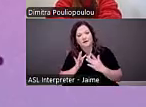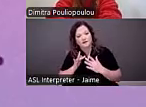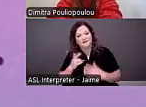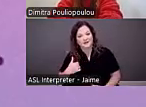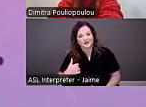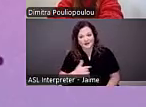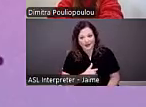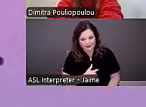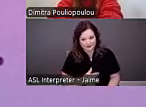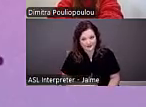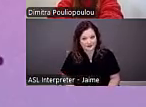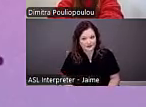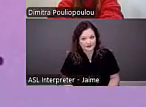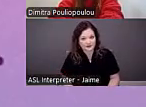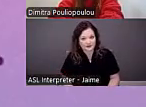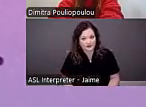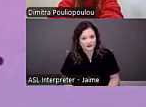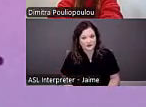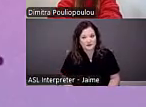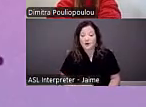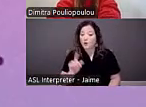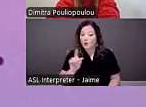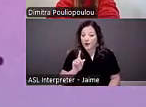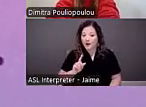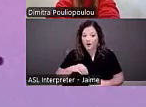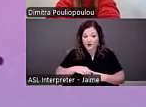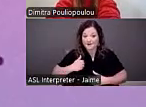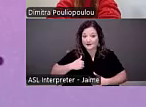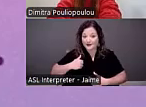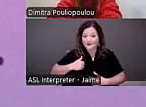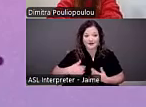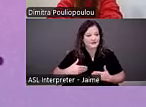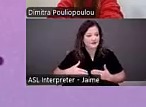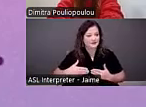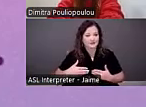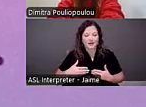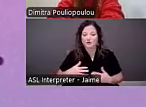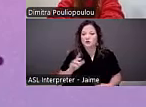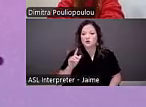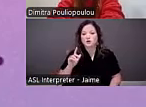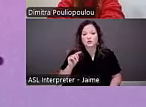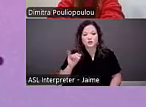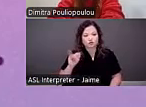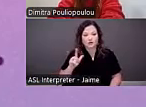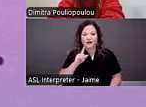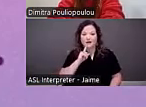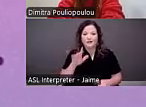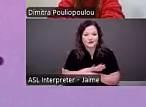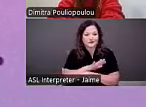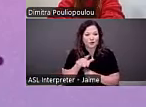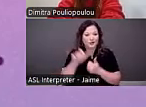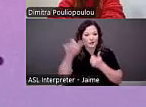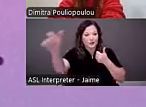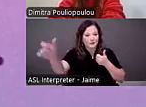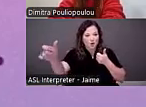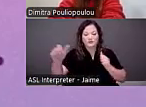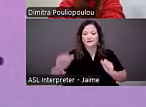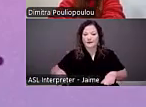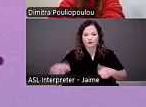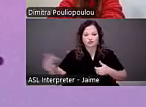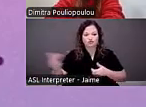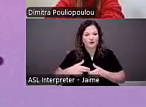It doesn't matter whereabouts in Canada they are, because the trial is fully remote, so they can join from anywhere in